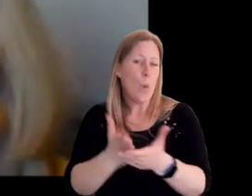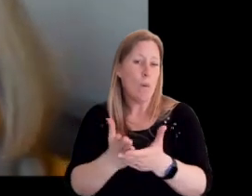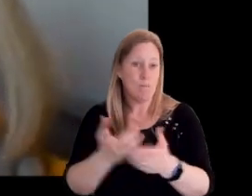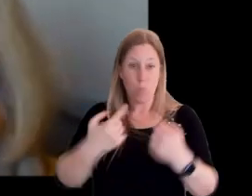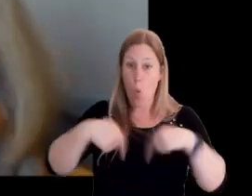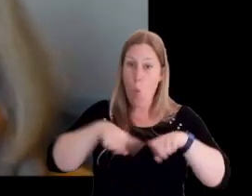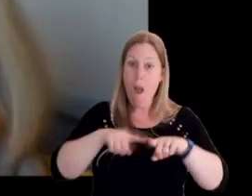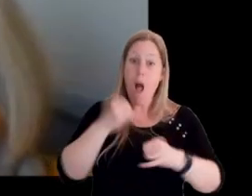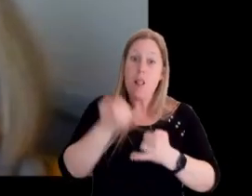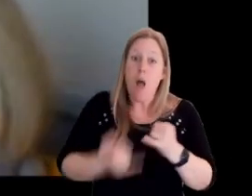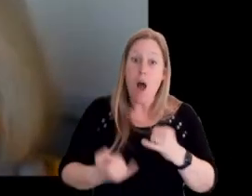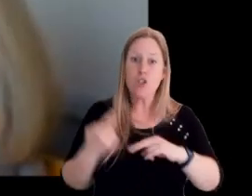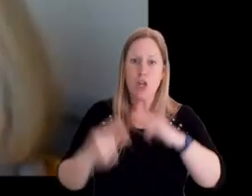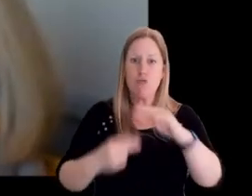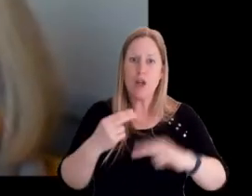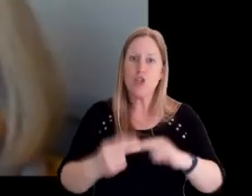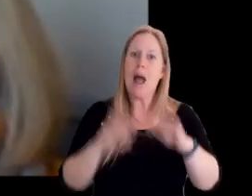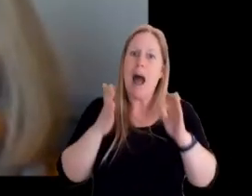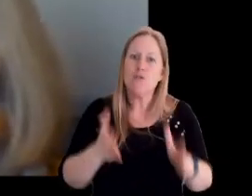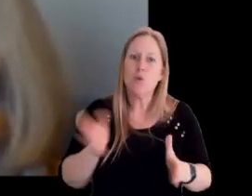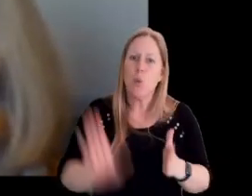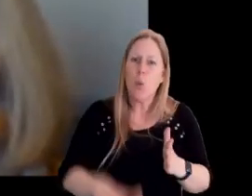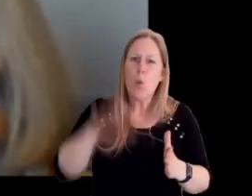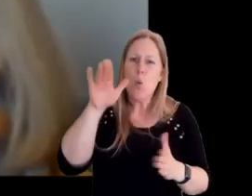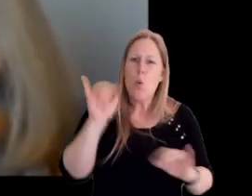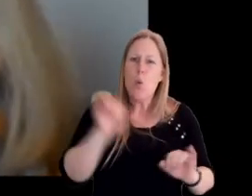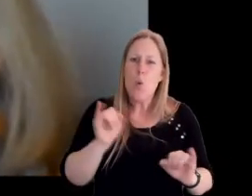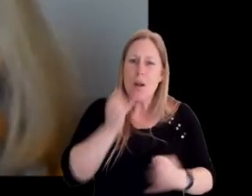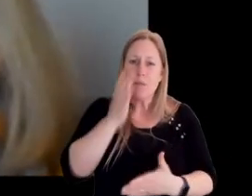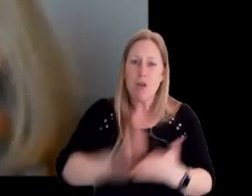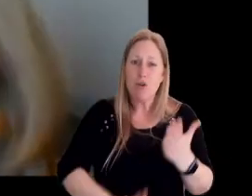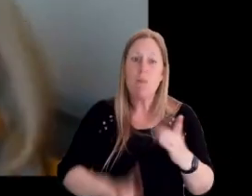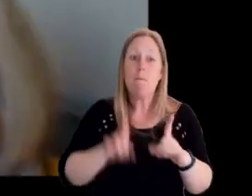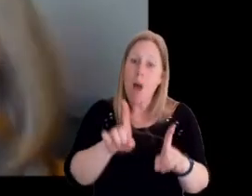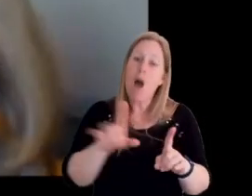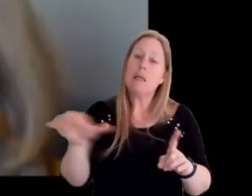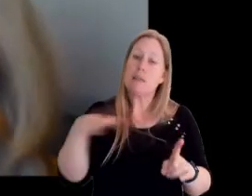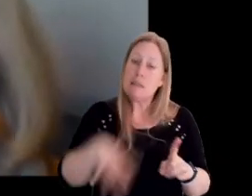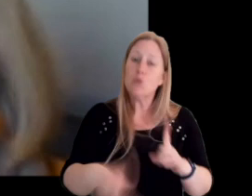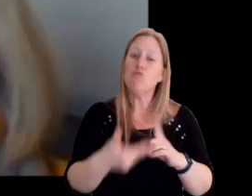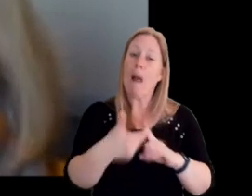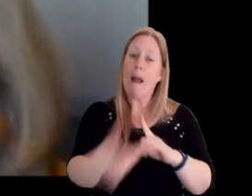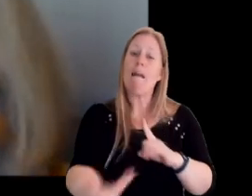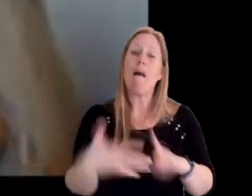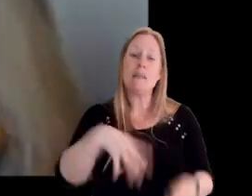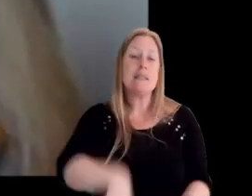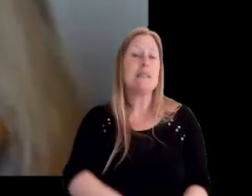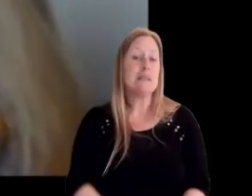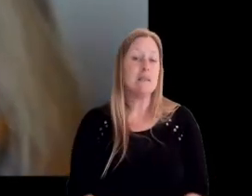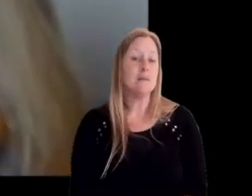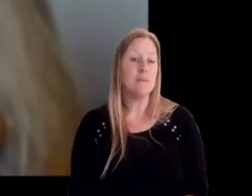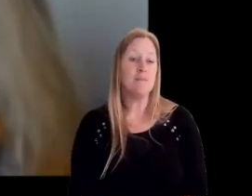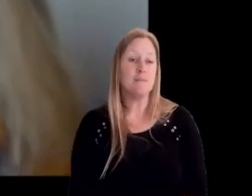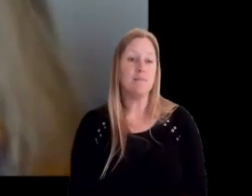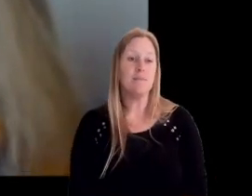But we are the last generation that will have to do that. And it needs to be recognized. It really